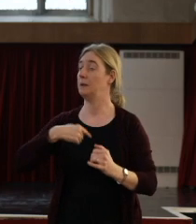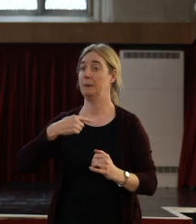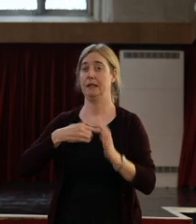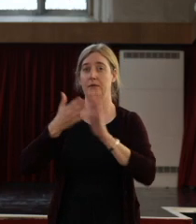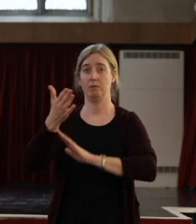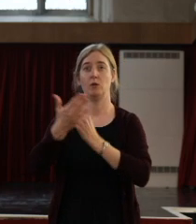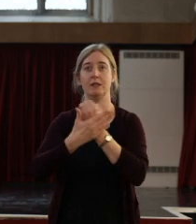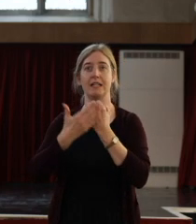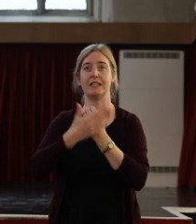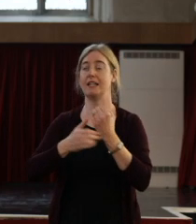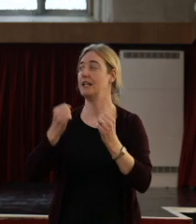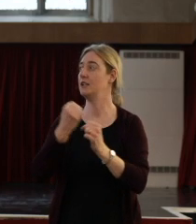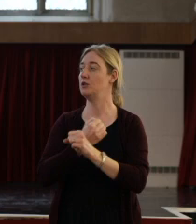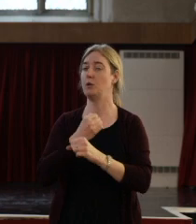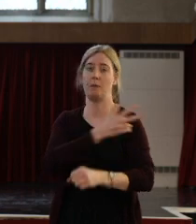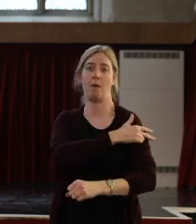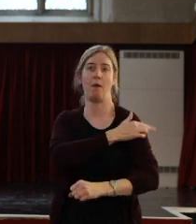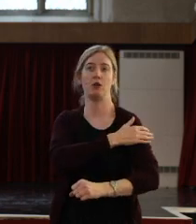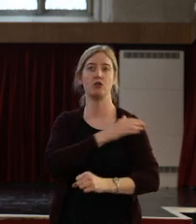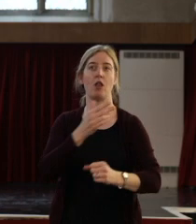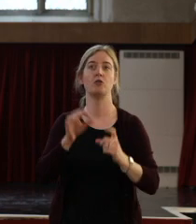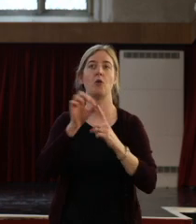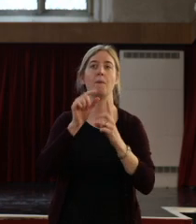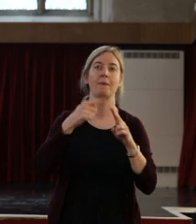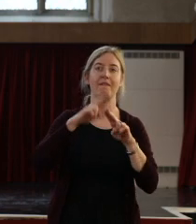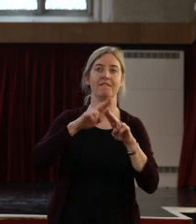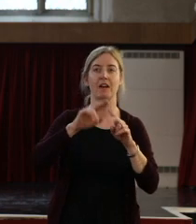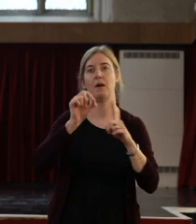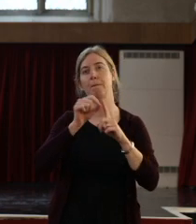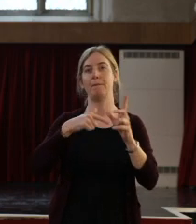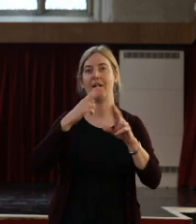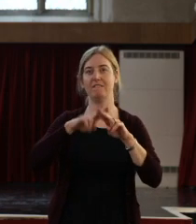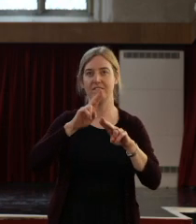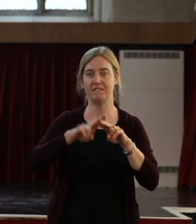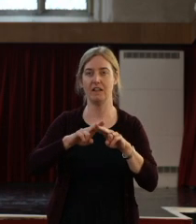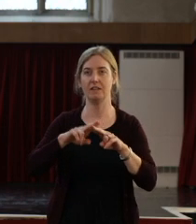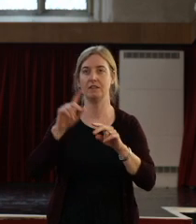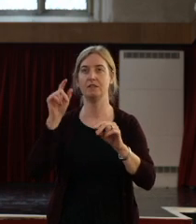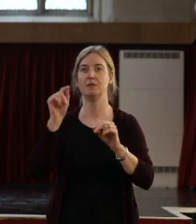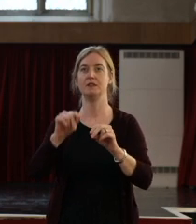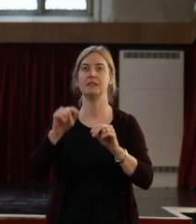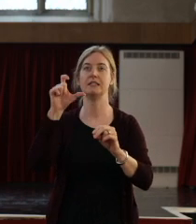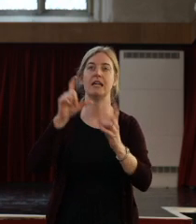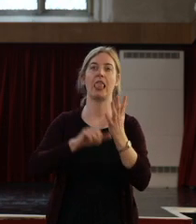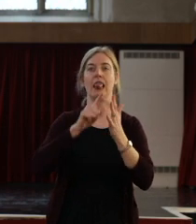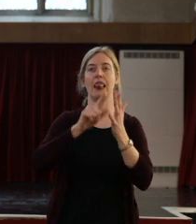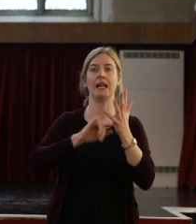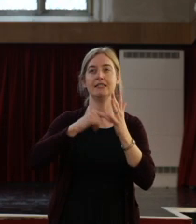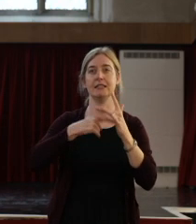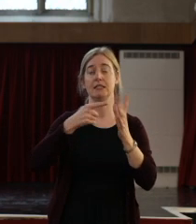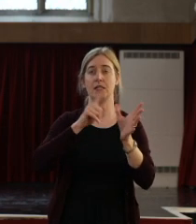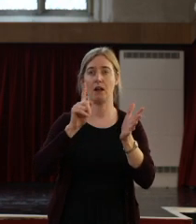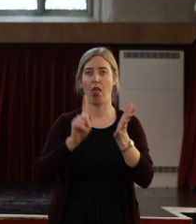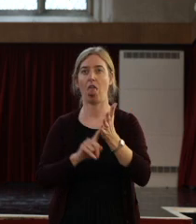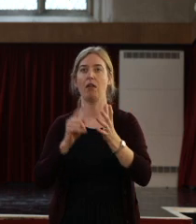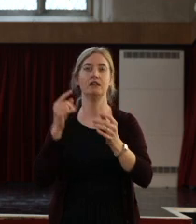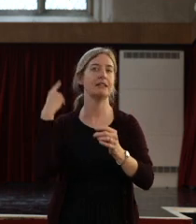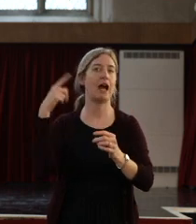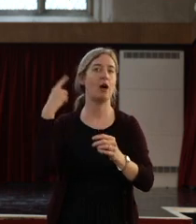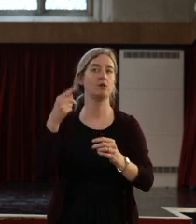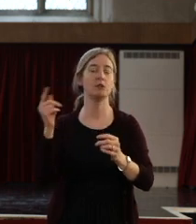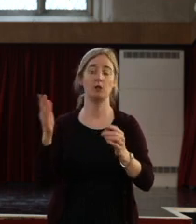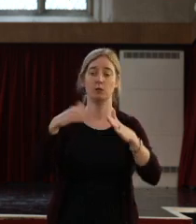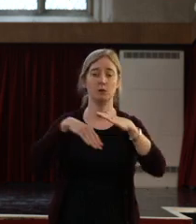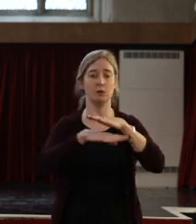Saturday doing my stewarding to Piff Paff, which is the celestial sound, which will alter the sound in response